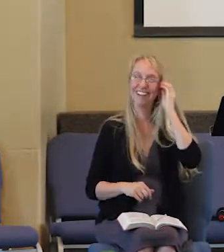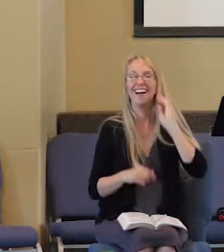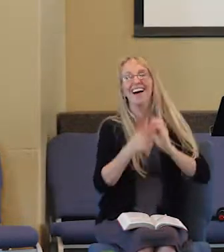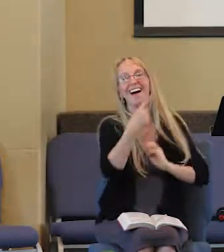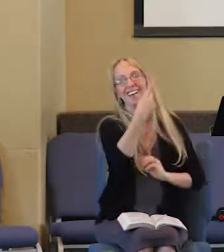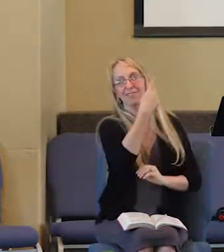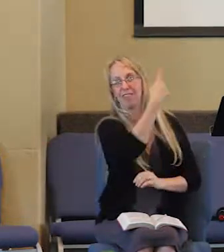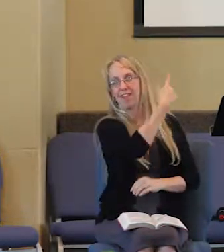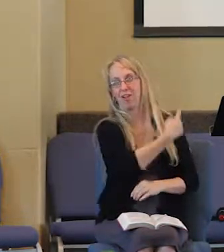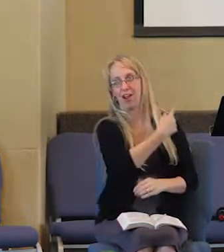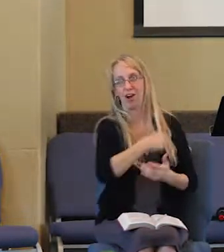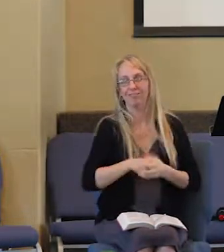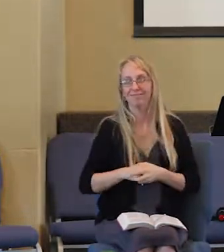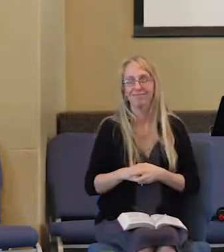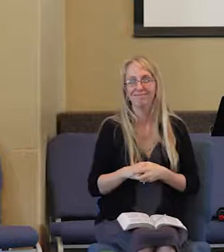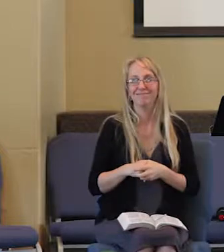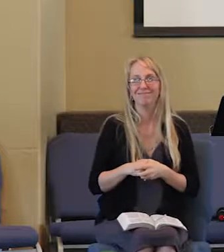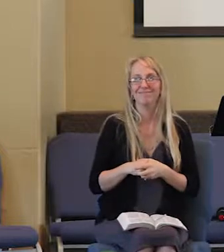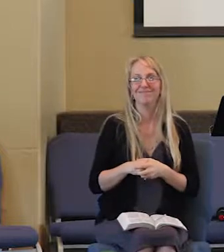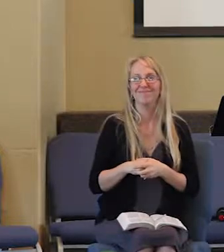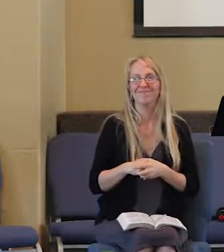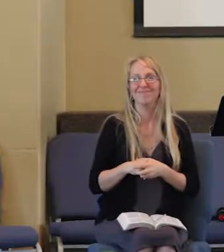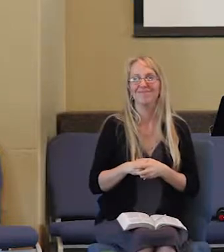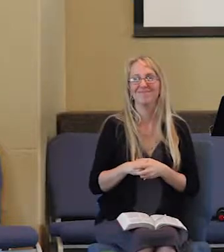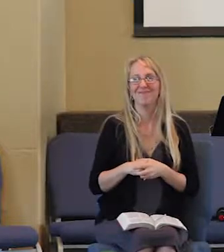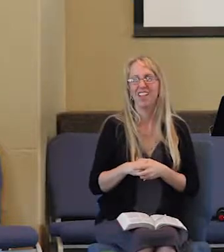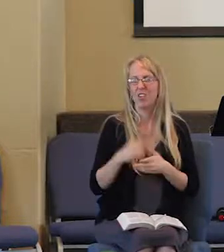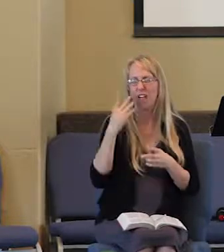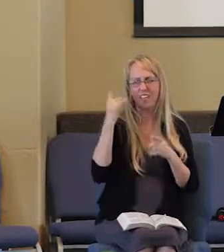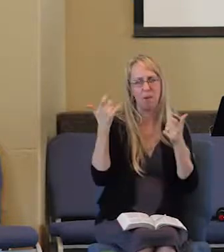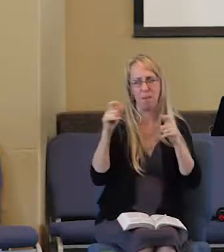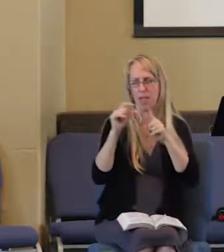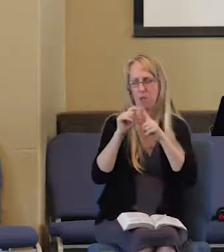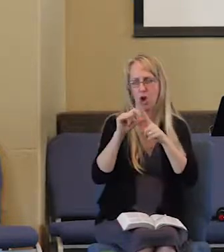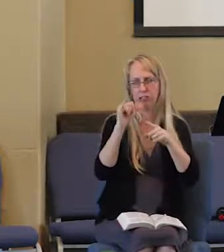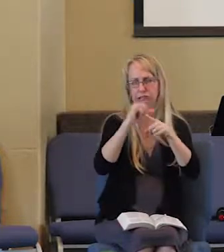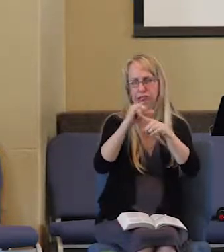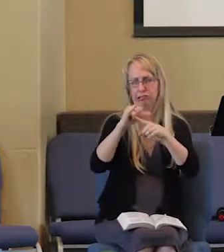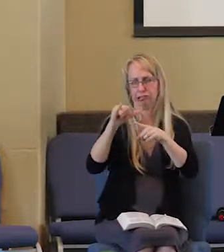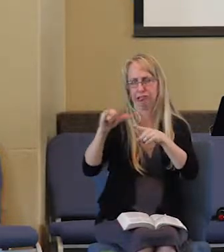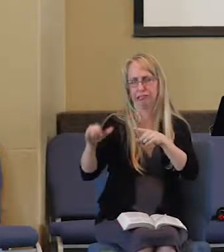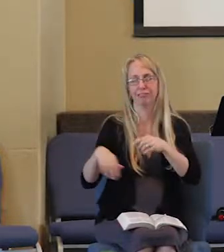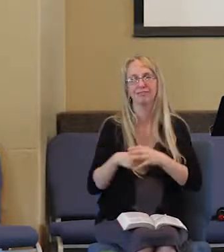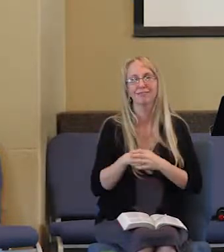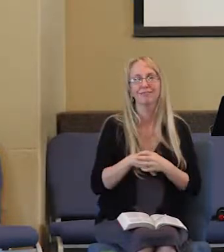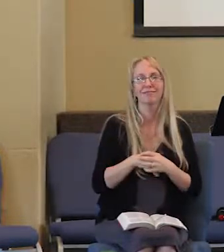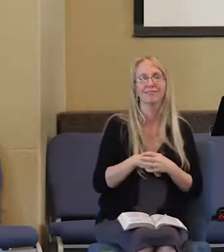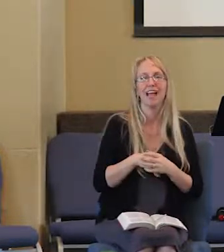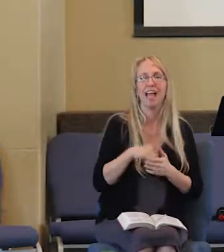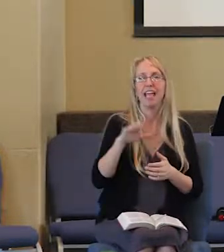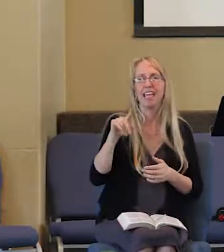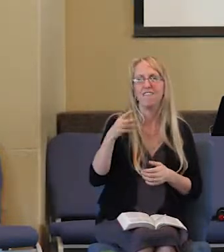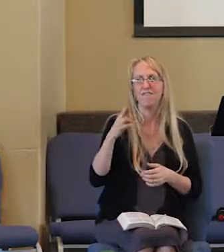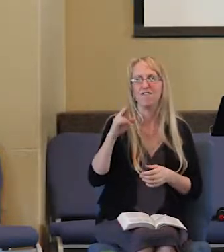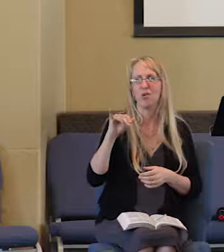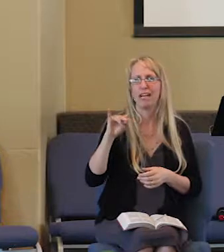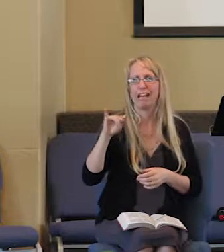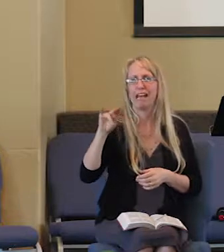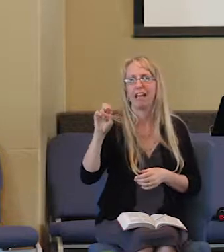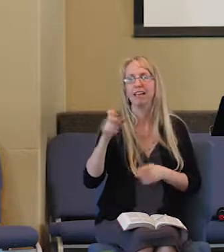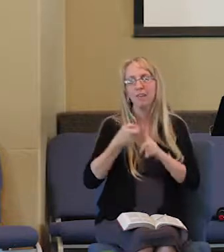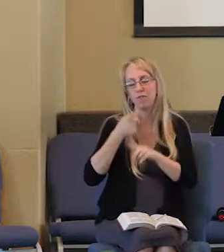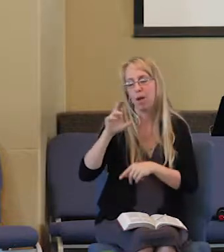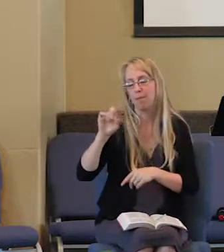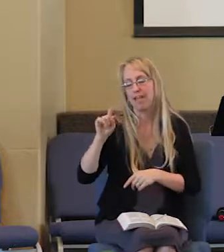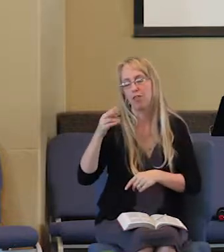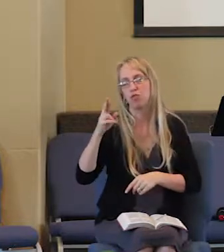an Ephraimite." Don't you like those big words? An Ephraimite. He was